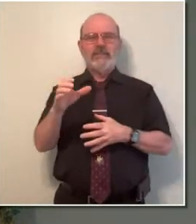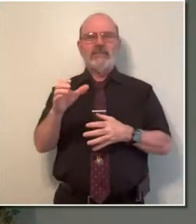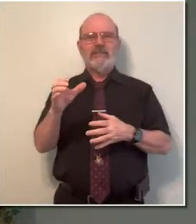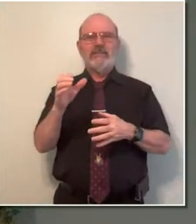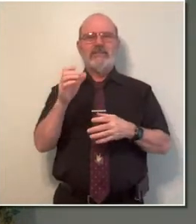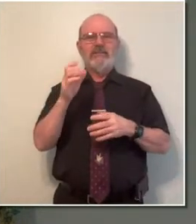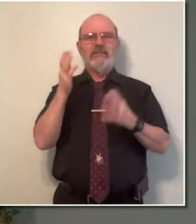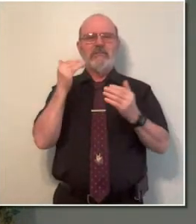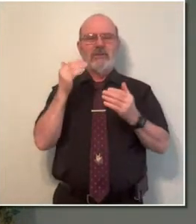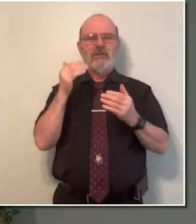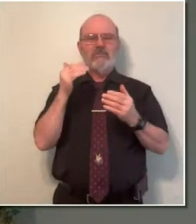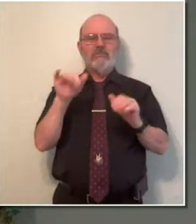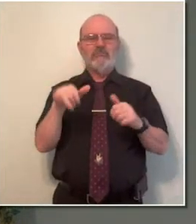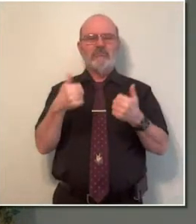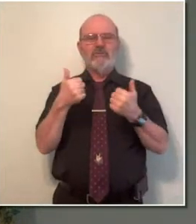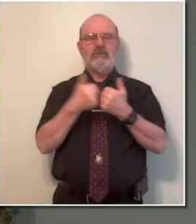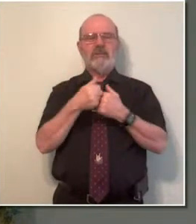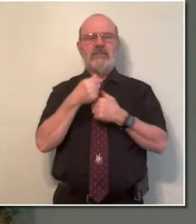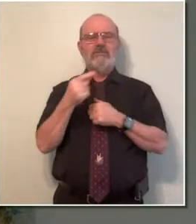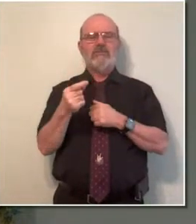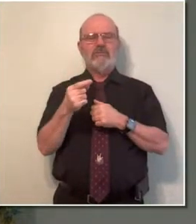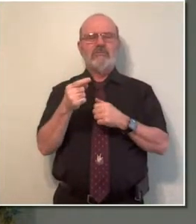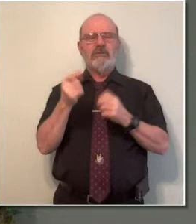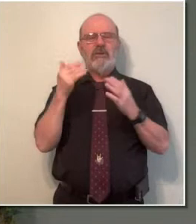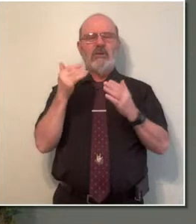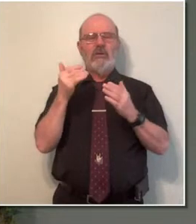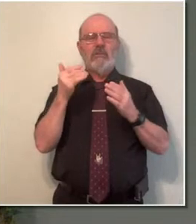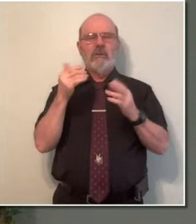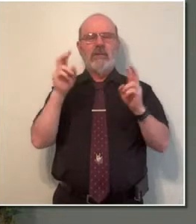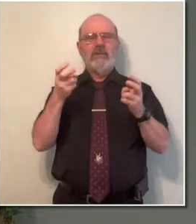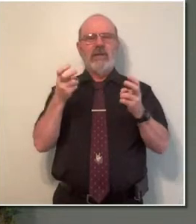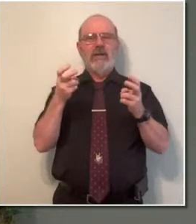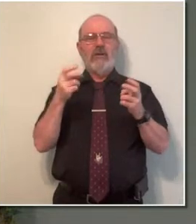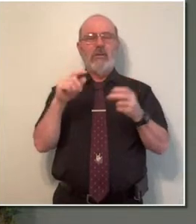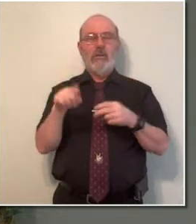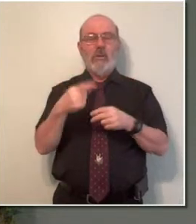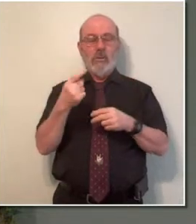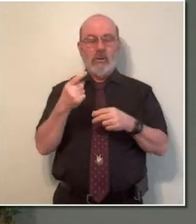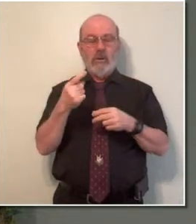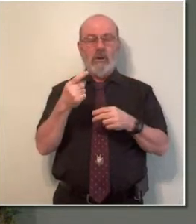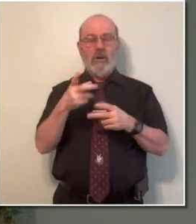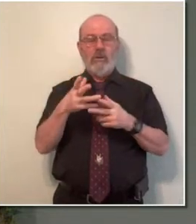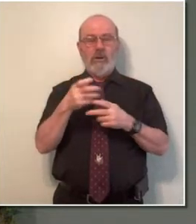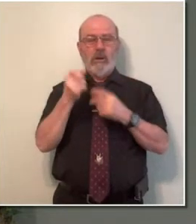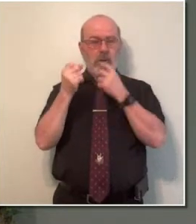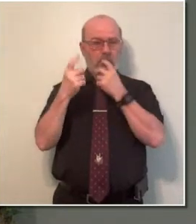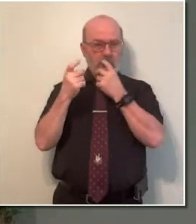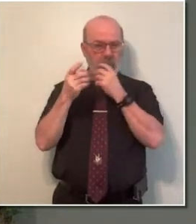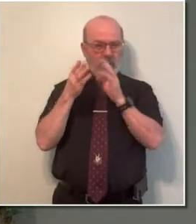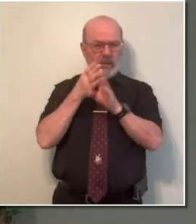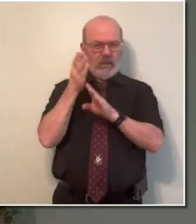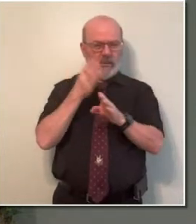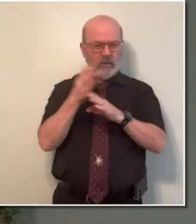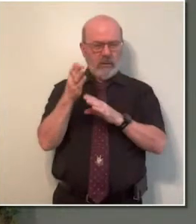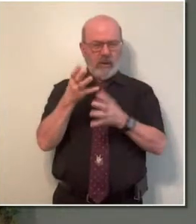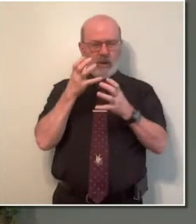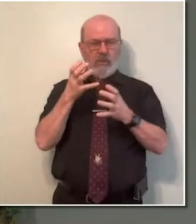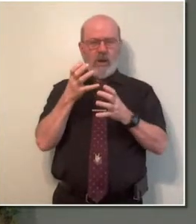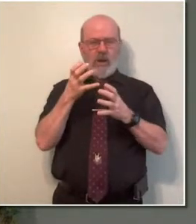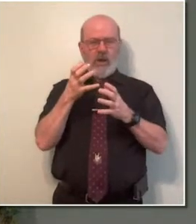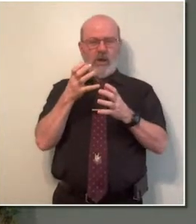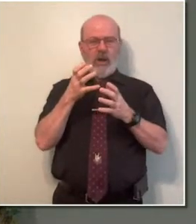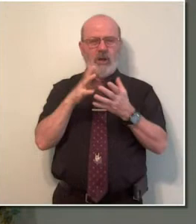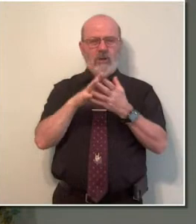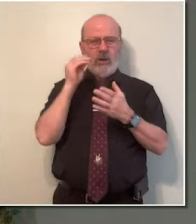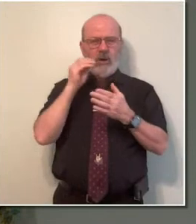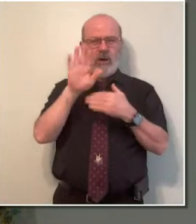hope that will challenge you. And I hope just by the title alone that you would get the direction that I want to take us tonight. The